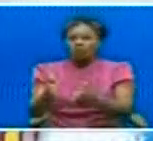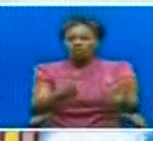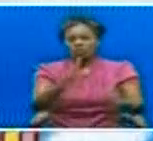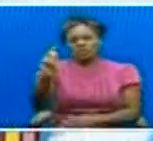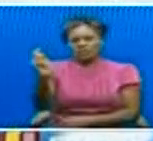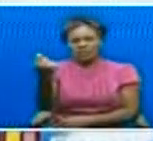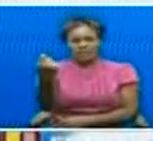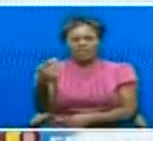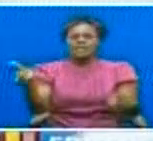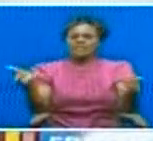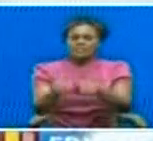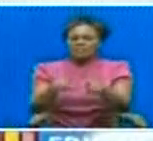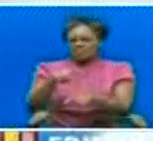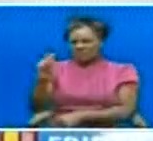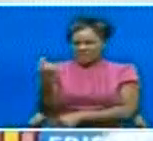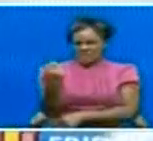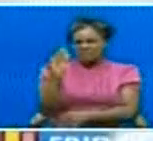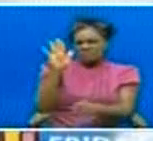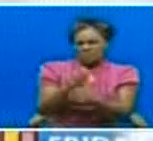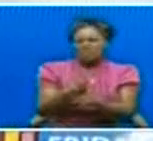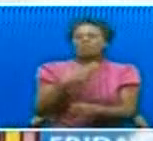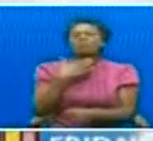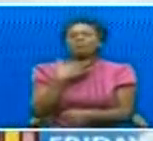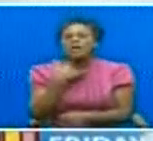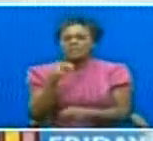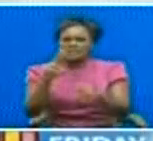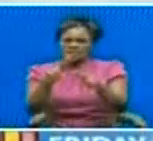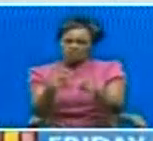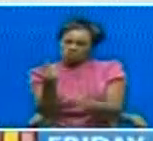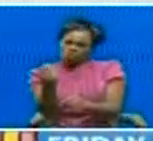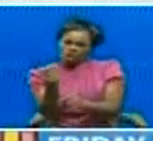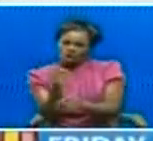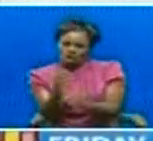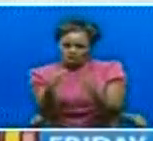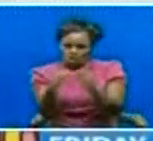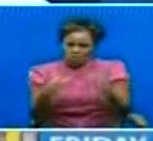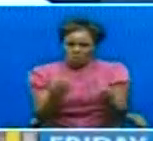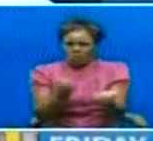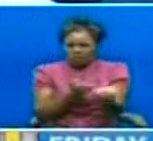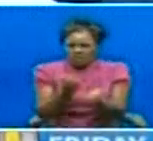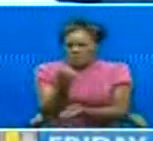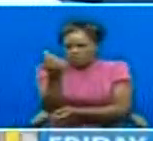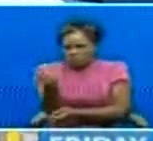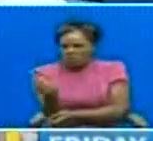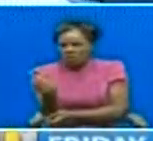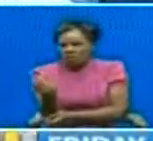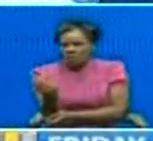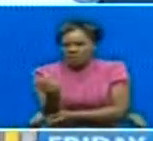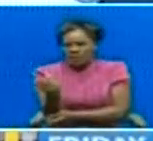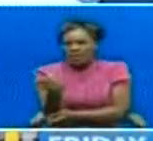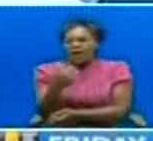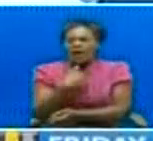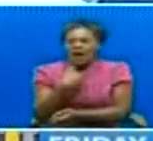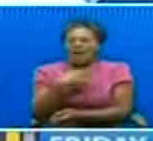Kenya. And yet Kenyans, a lot of Kenyans just want to sit in their small corner and run their businesses here while we